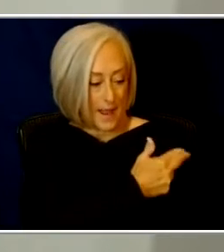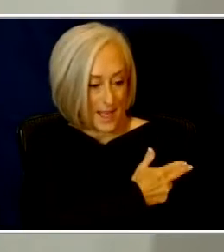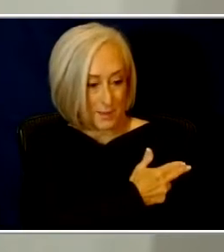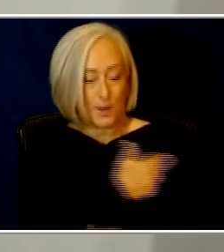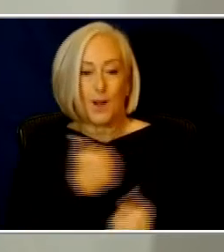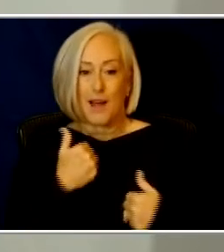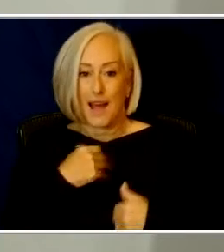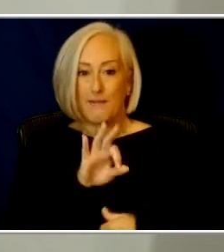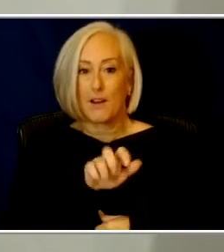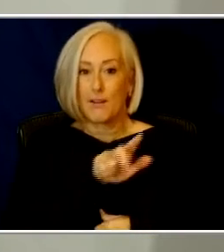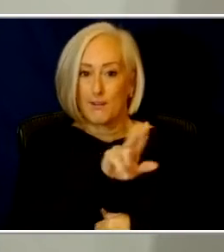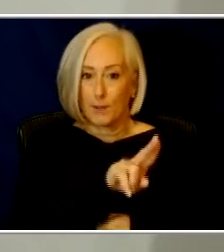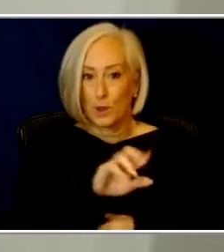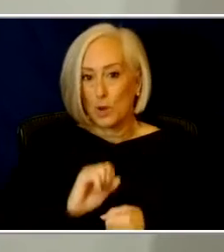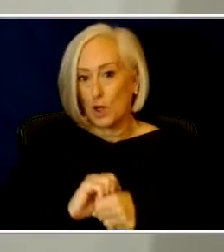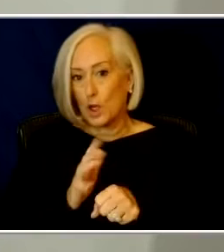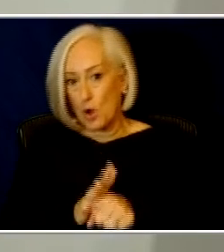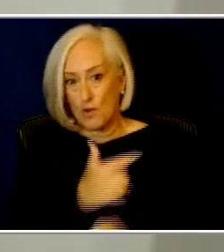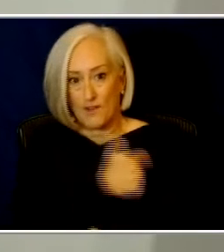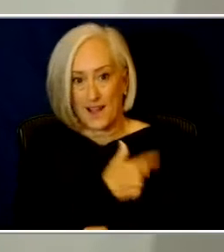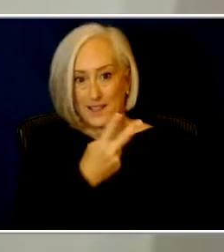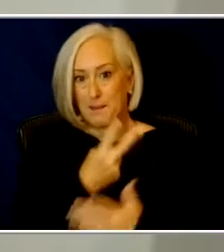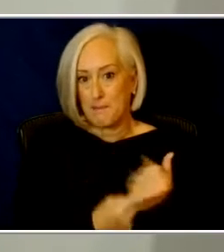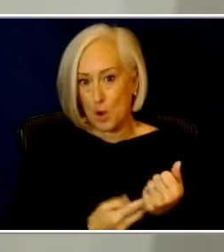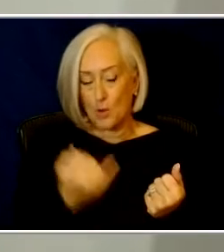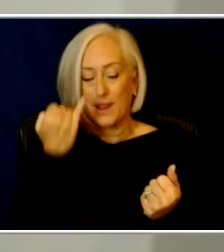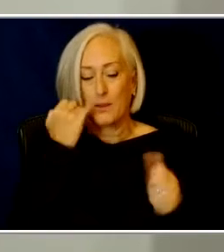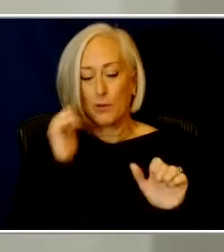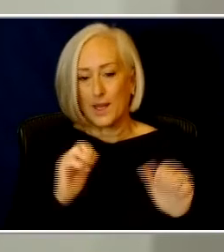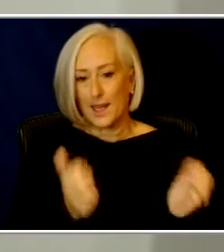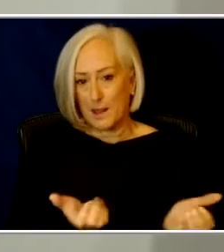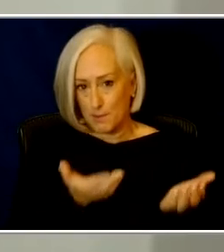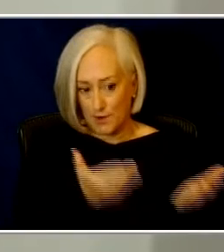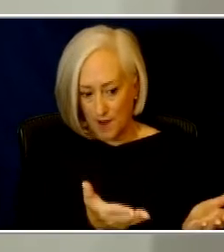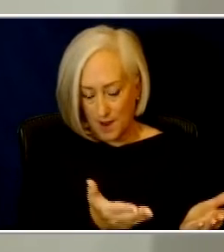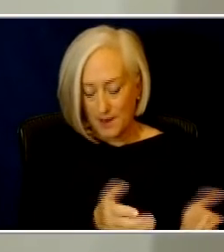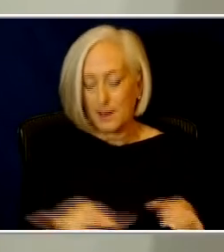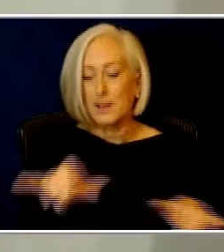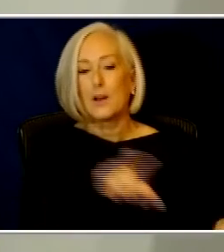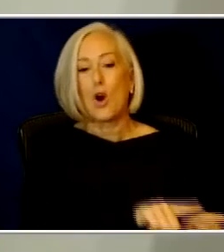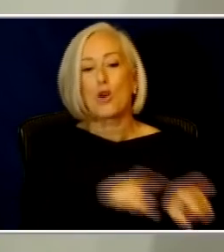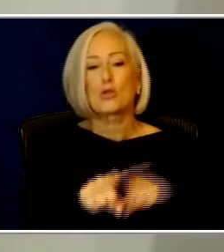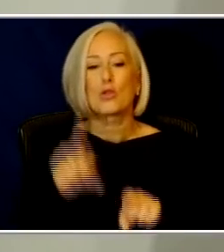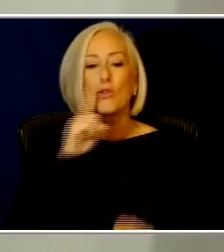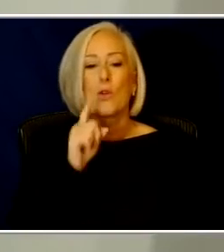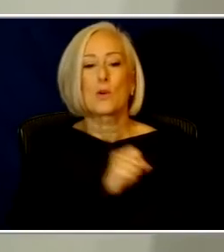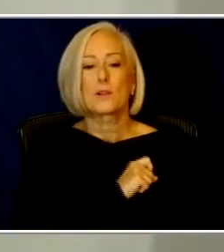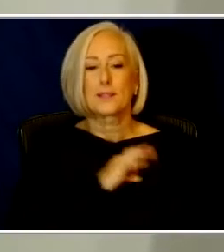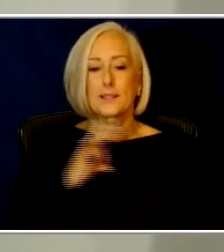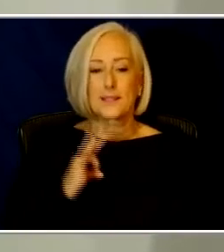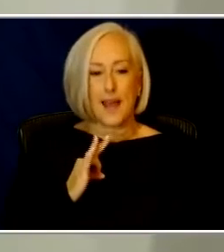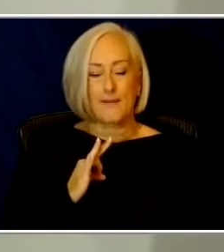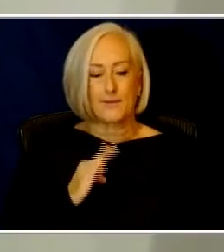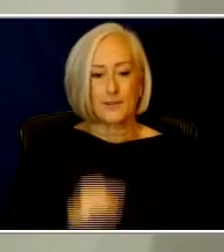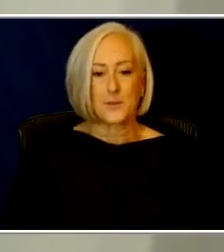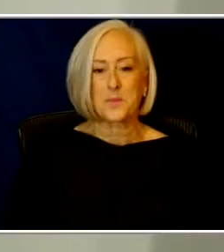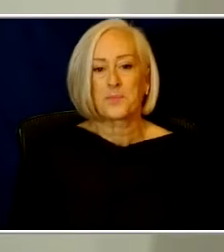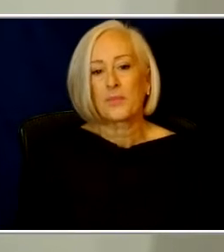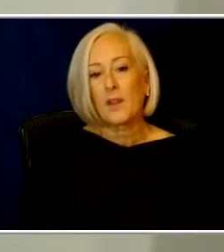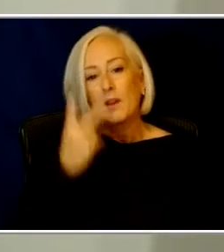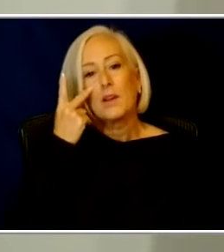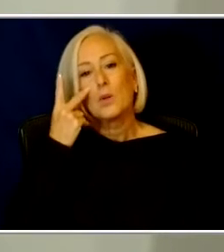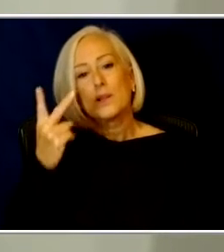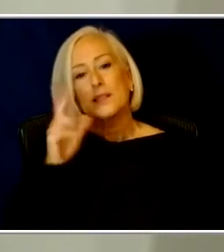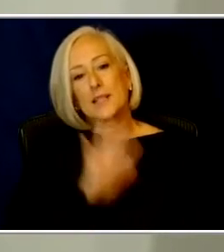we can provide that for them, also providing that for our staff. And we are seeing about